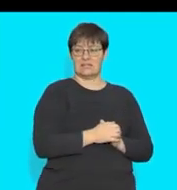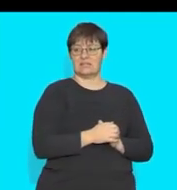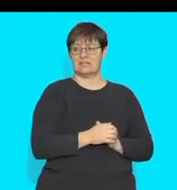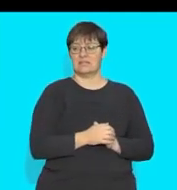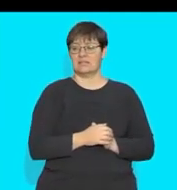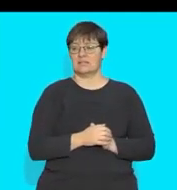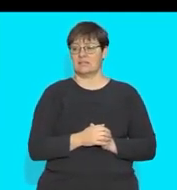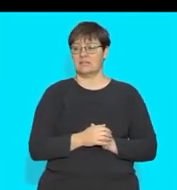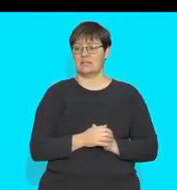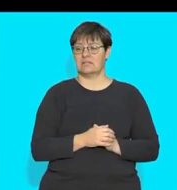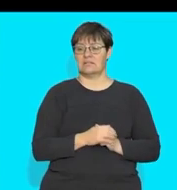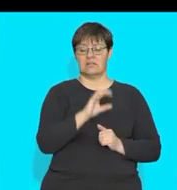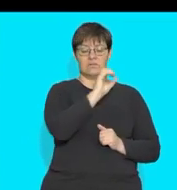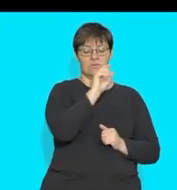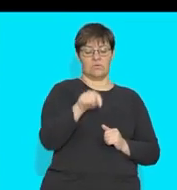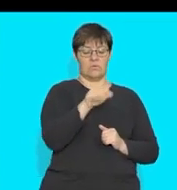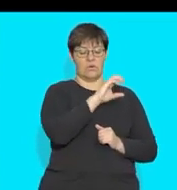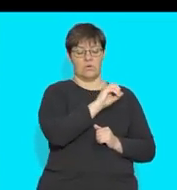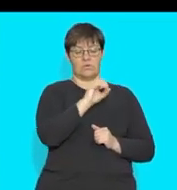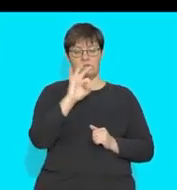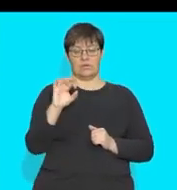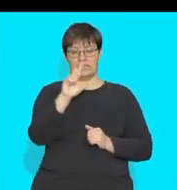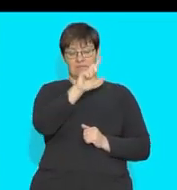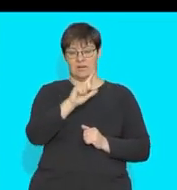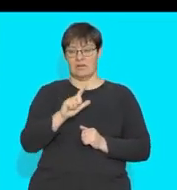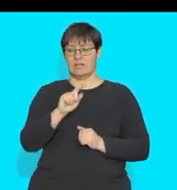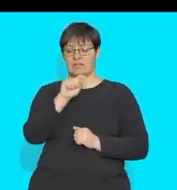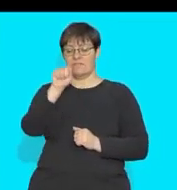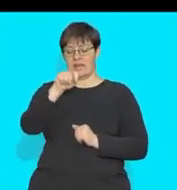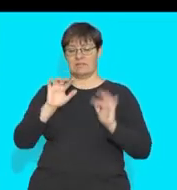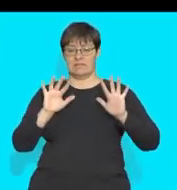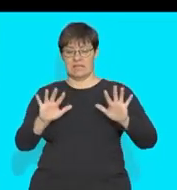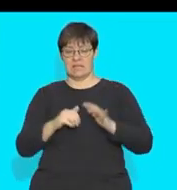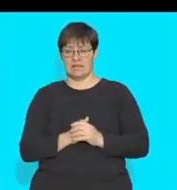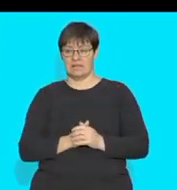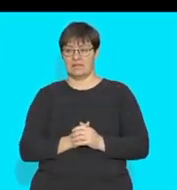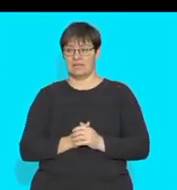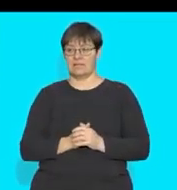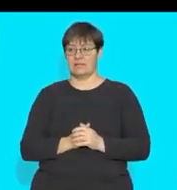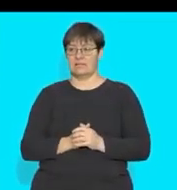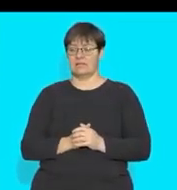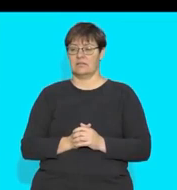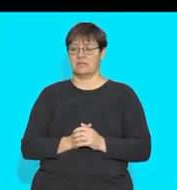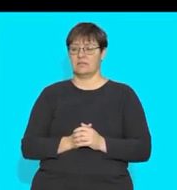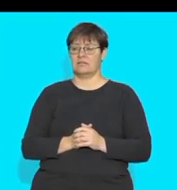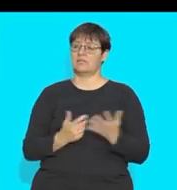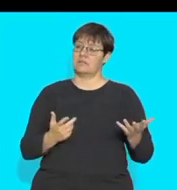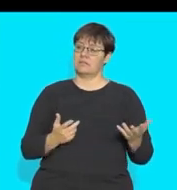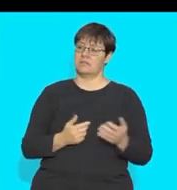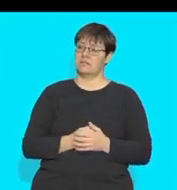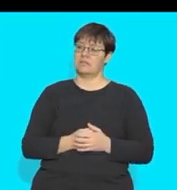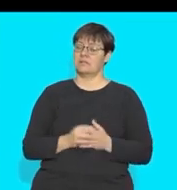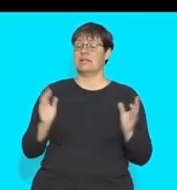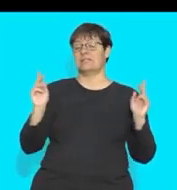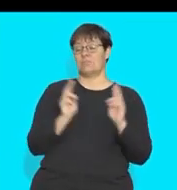trusty calculator, and we're going to go 0.037 divided by 10,